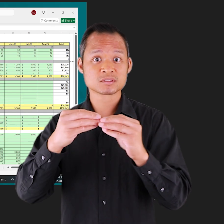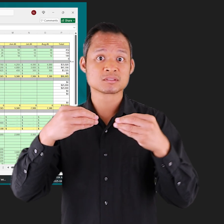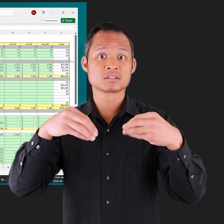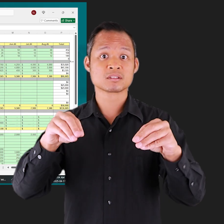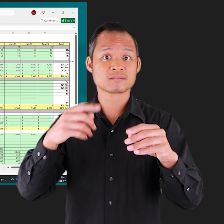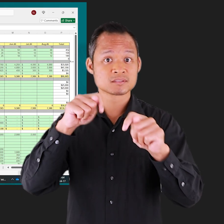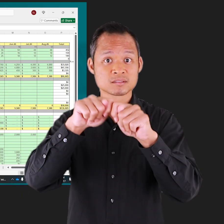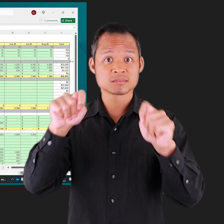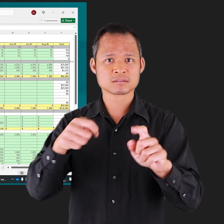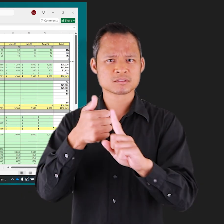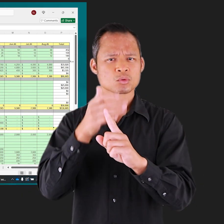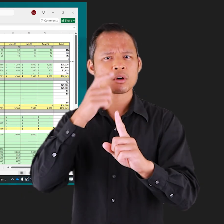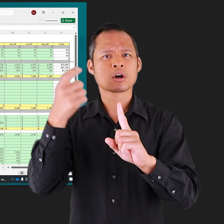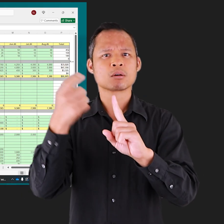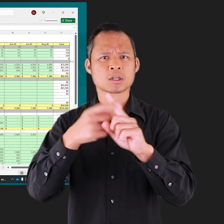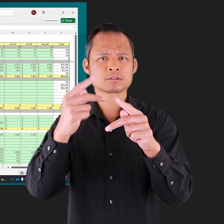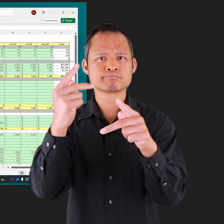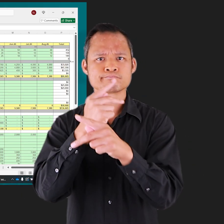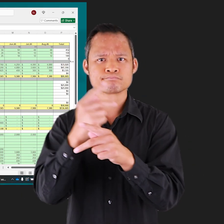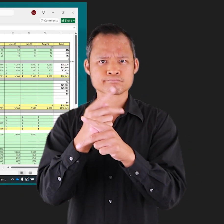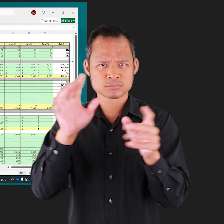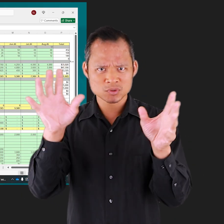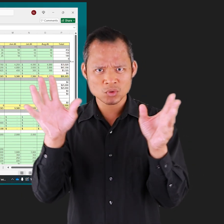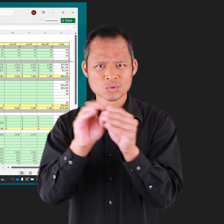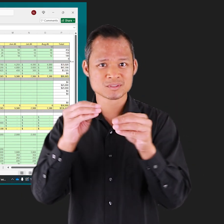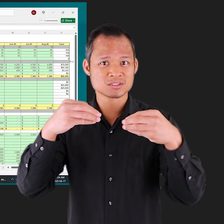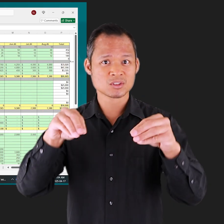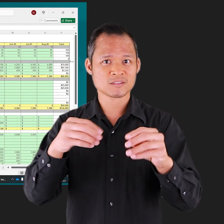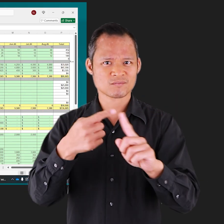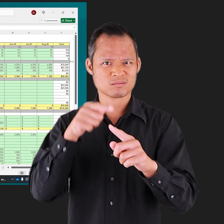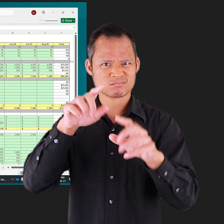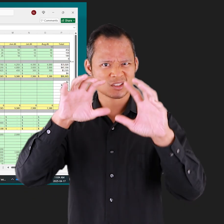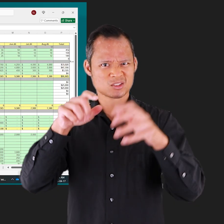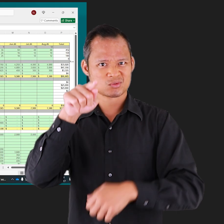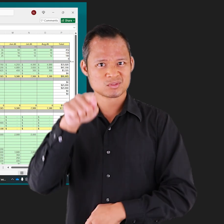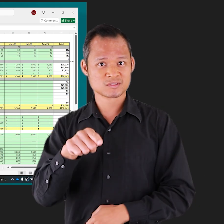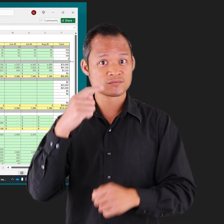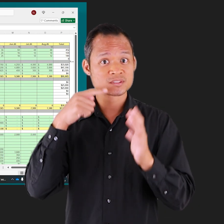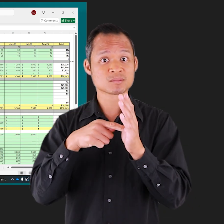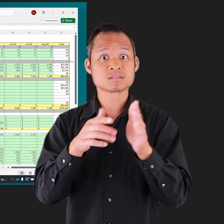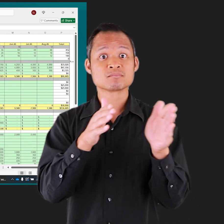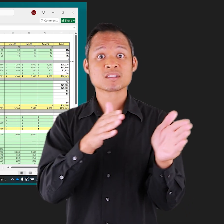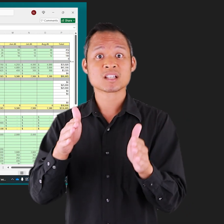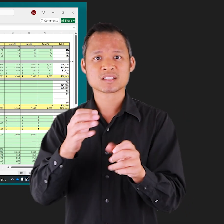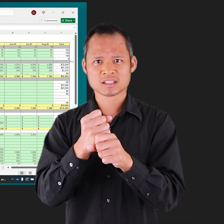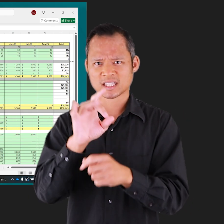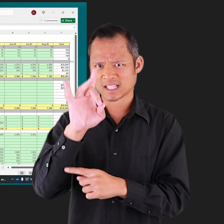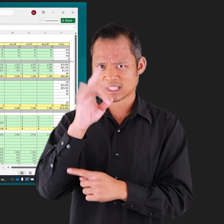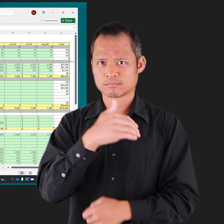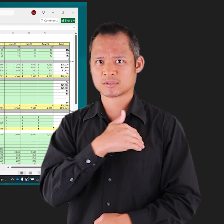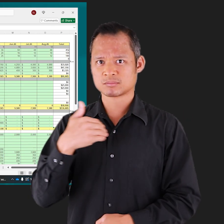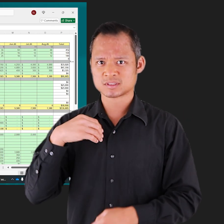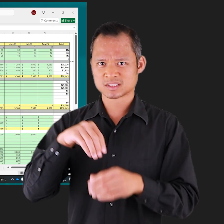the template will automatically calculate the total sales from that category. For example, they plan on getting 8